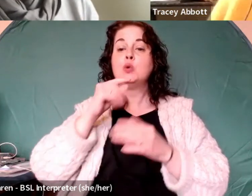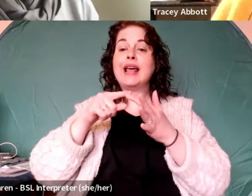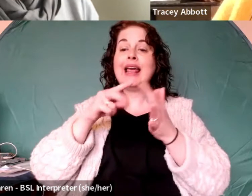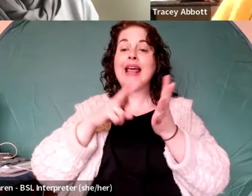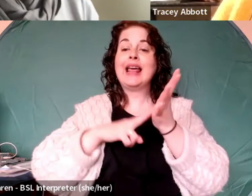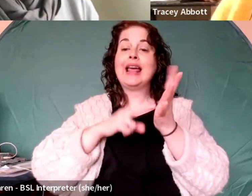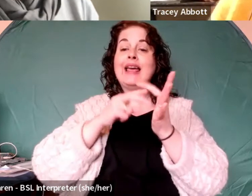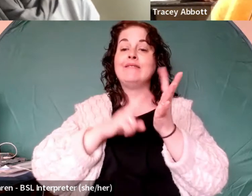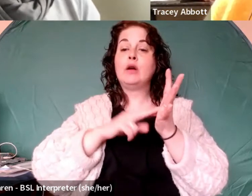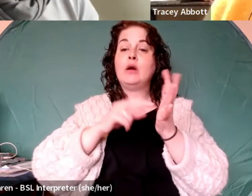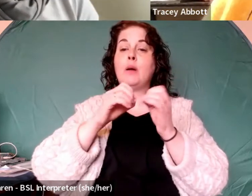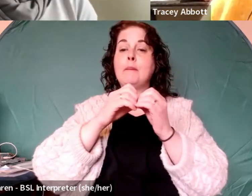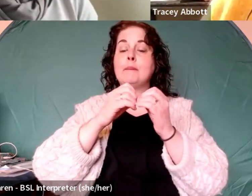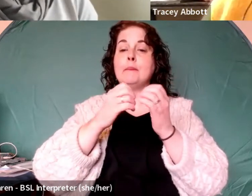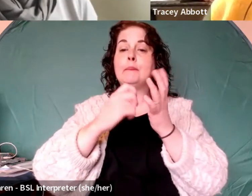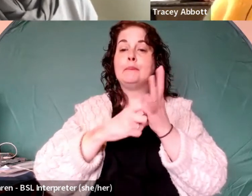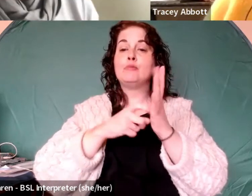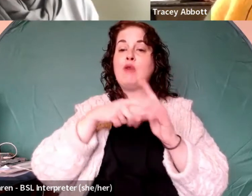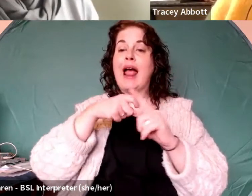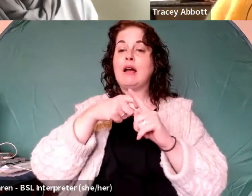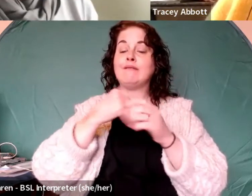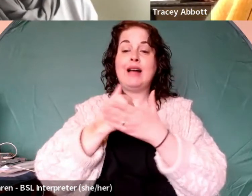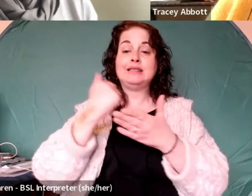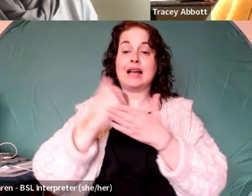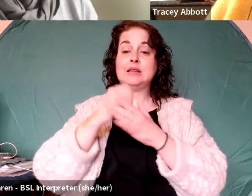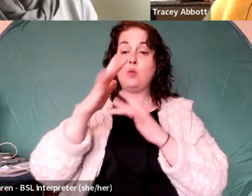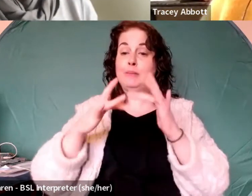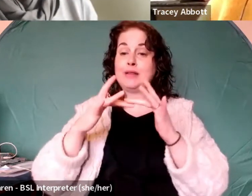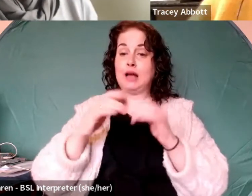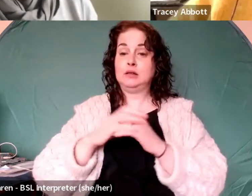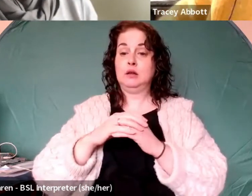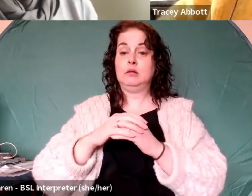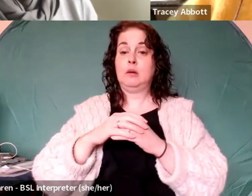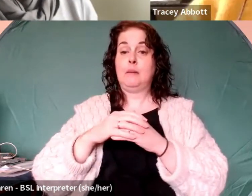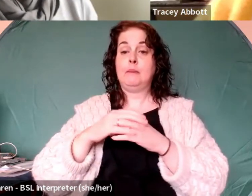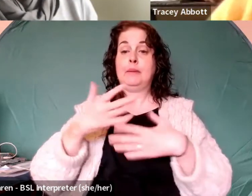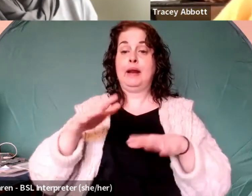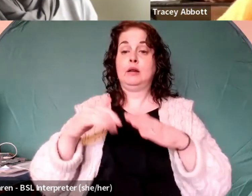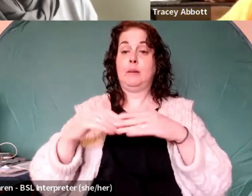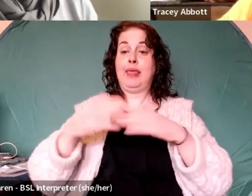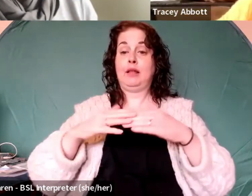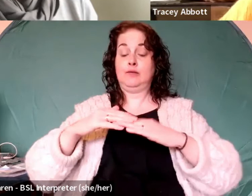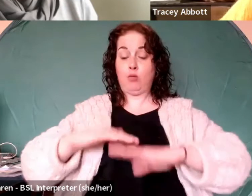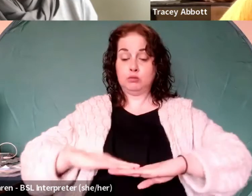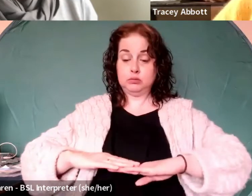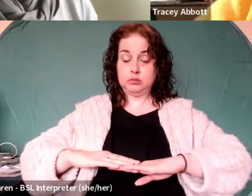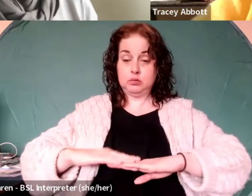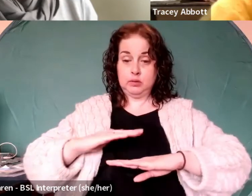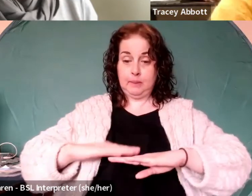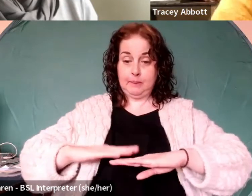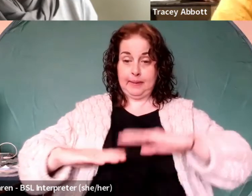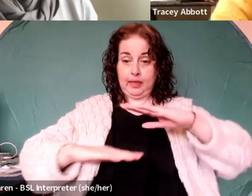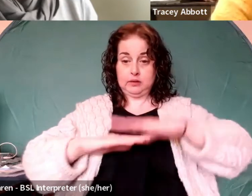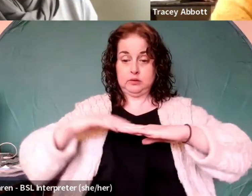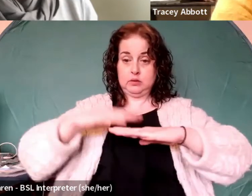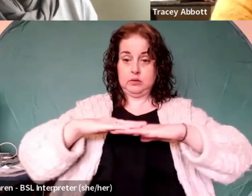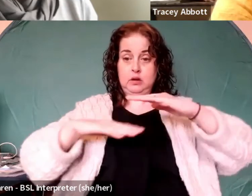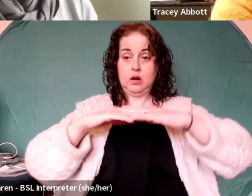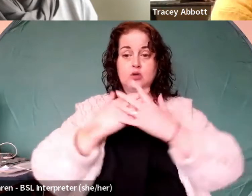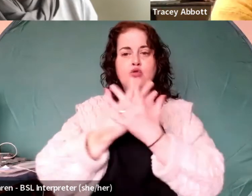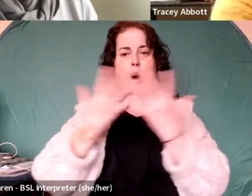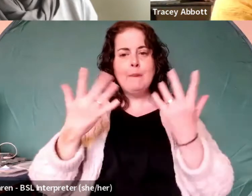it's a fantastic website. It's been built from the ground up, and it has got so many disabled people on